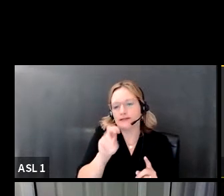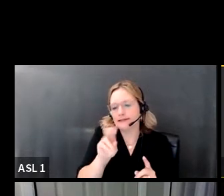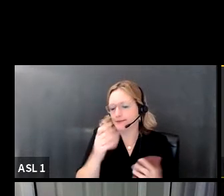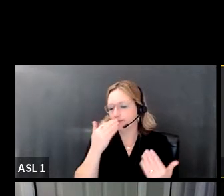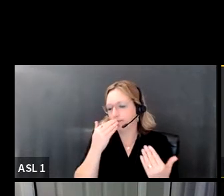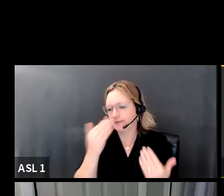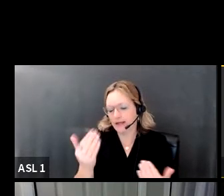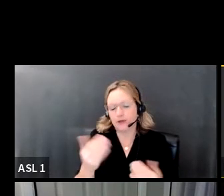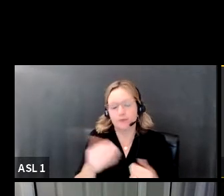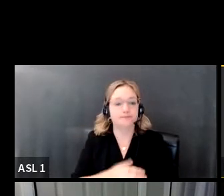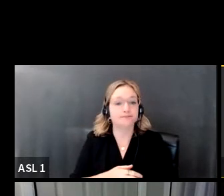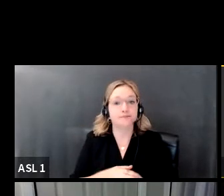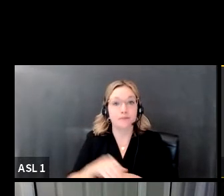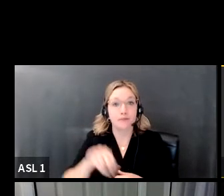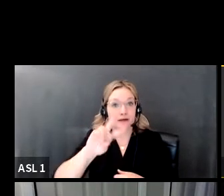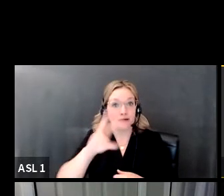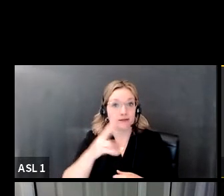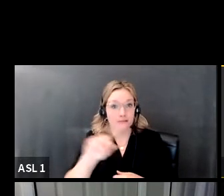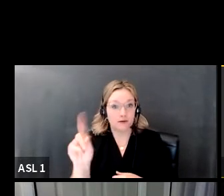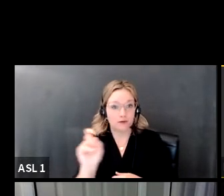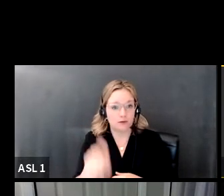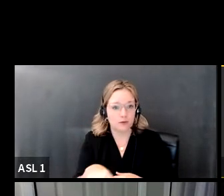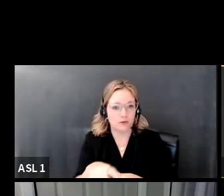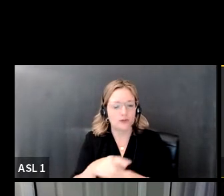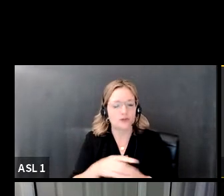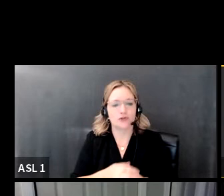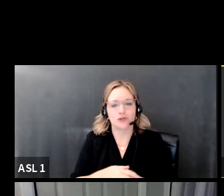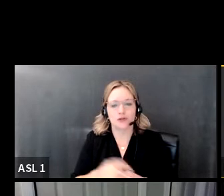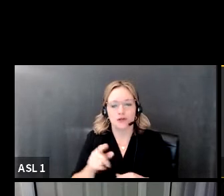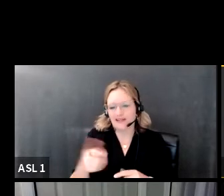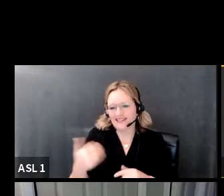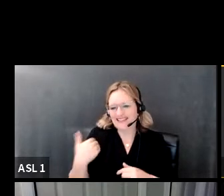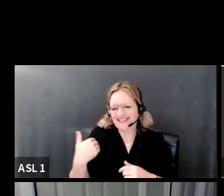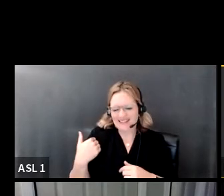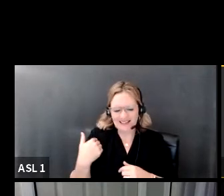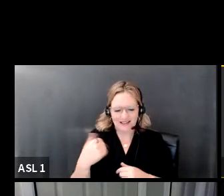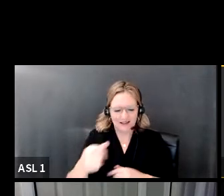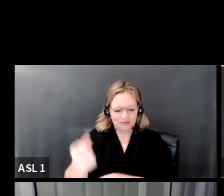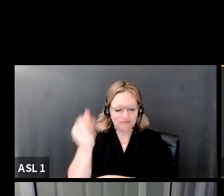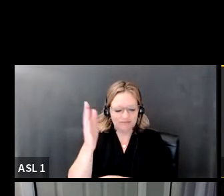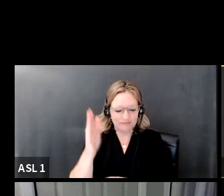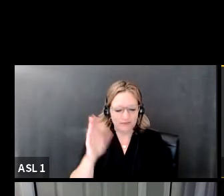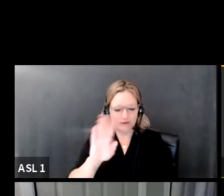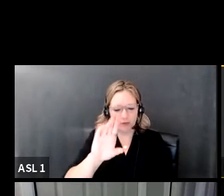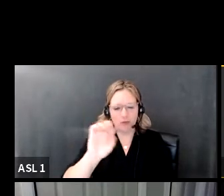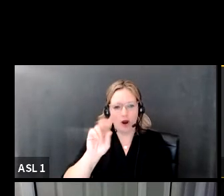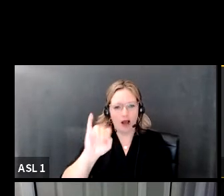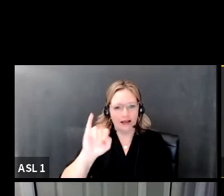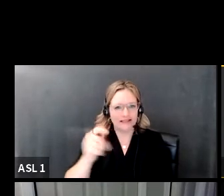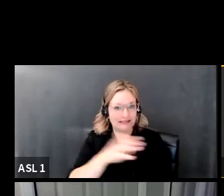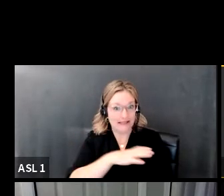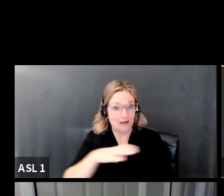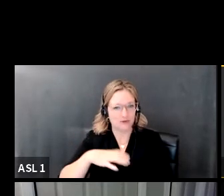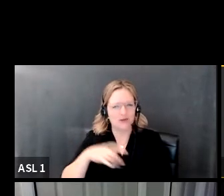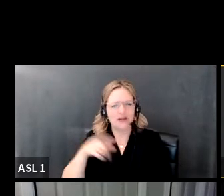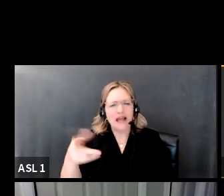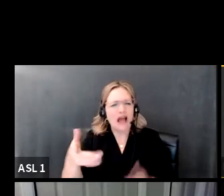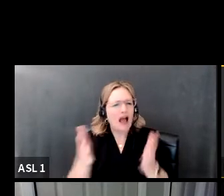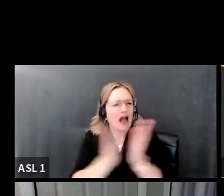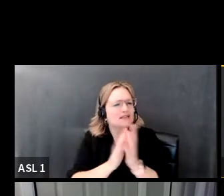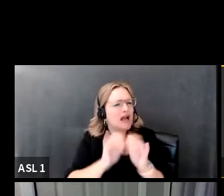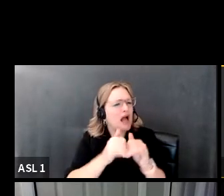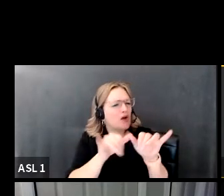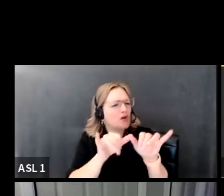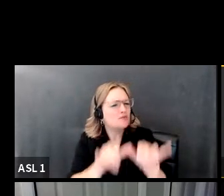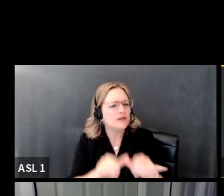um is one posed by councillor riley brockington during his delegation today he asked how we measure the success